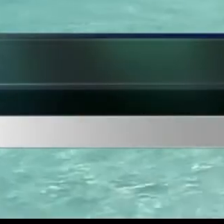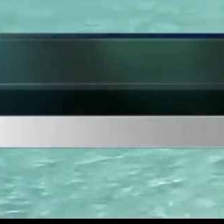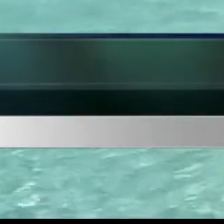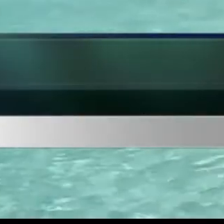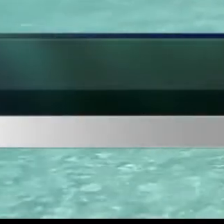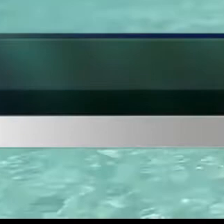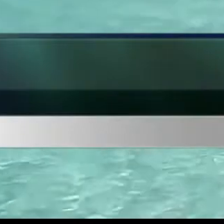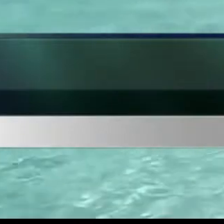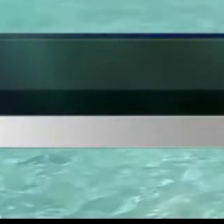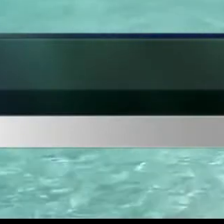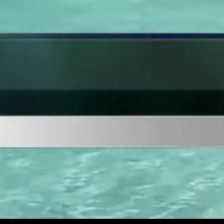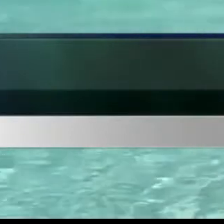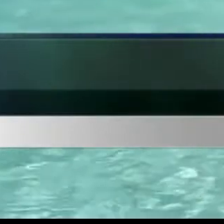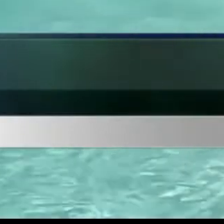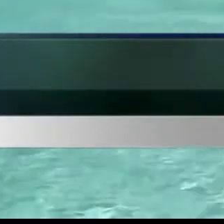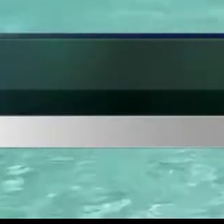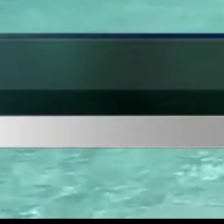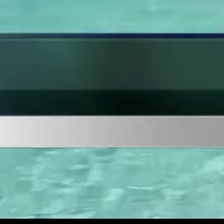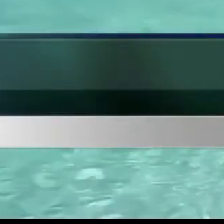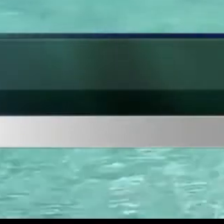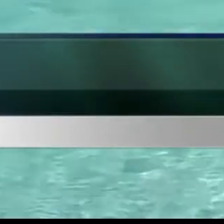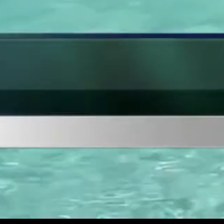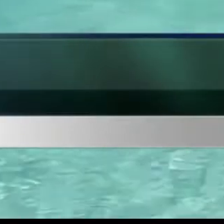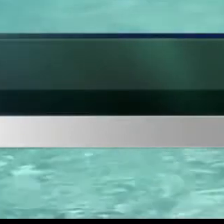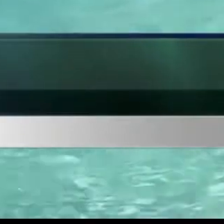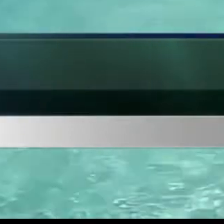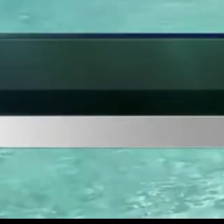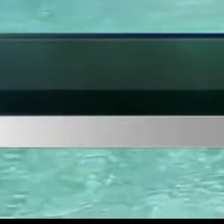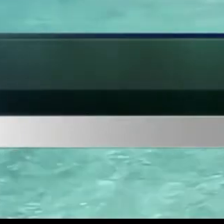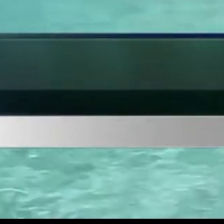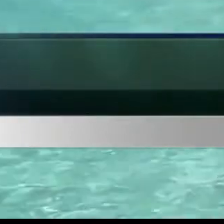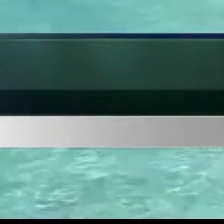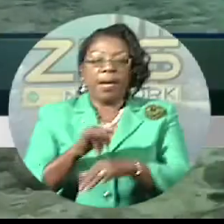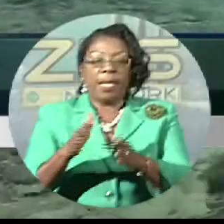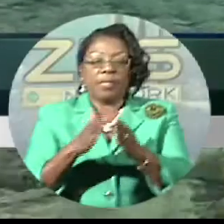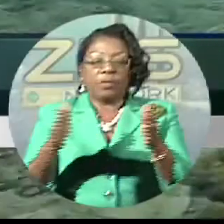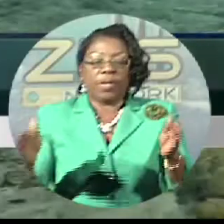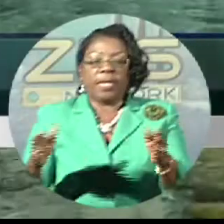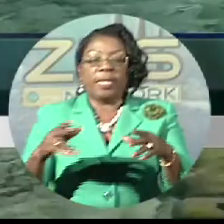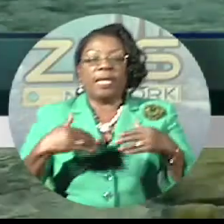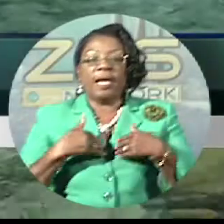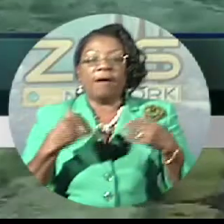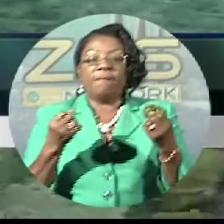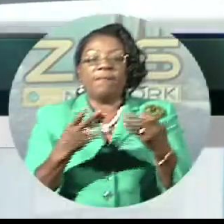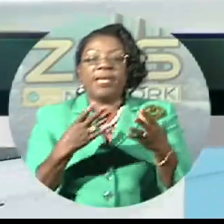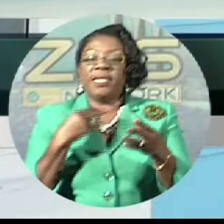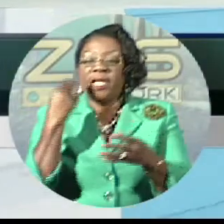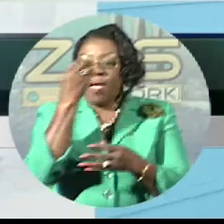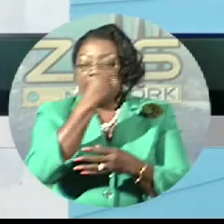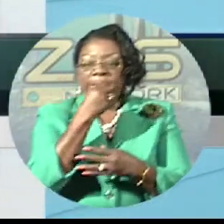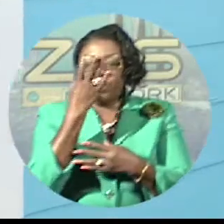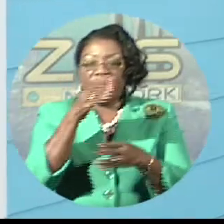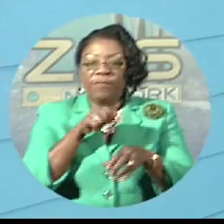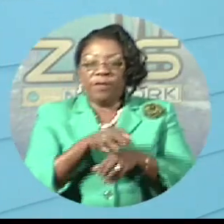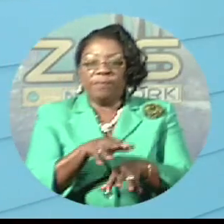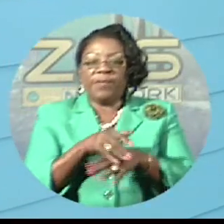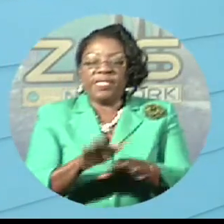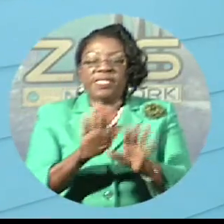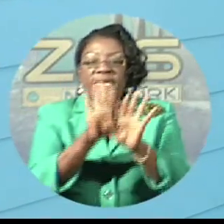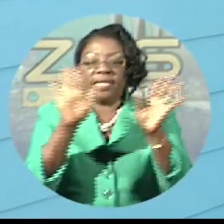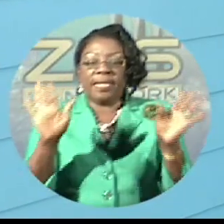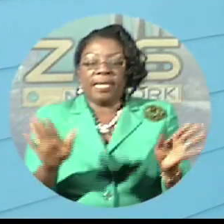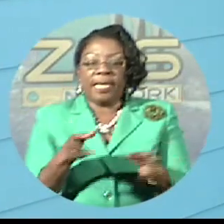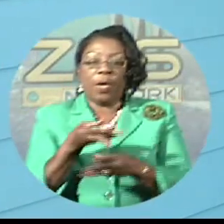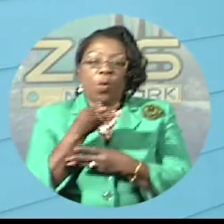Gibraltar is a long, slender island that's only 2 miles wide with miles of pink and white sand beaches and crystal clear water. On this island, there are 3